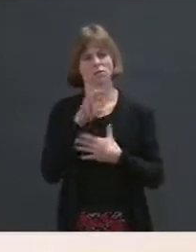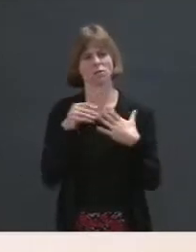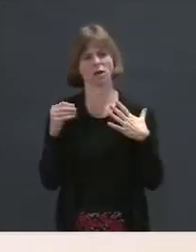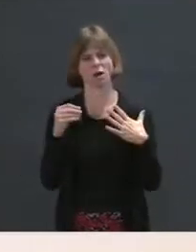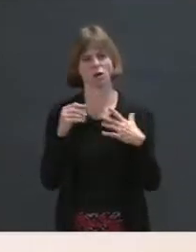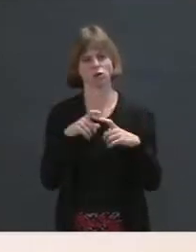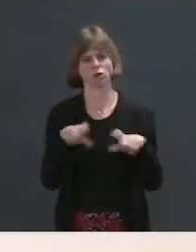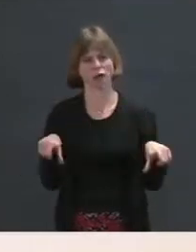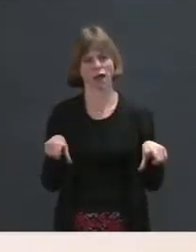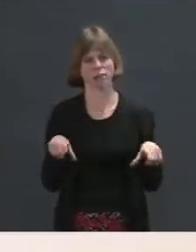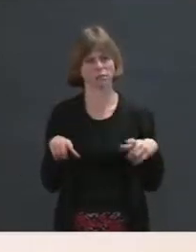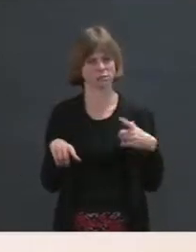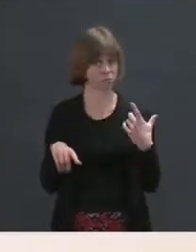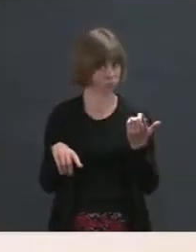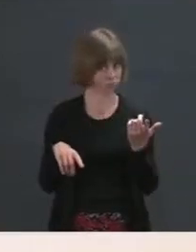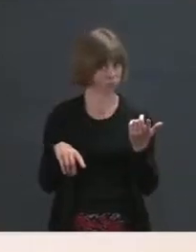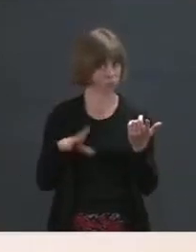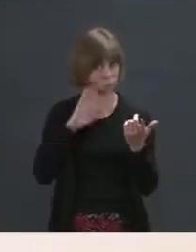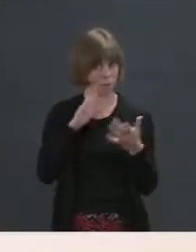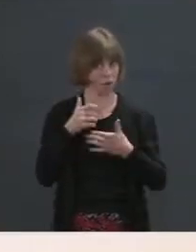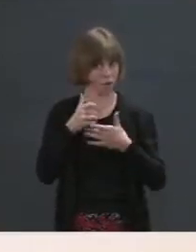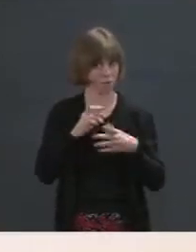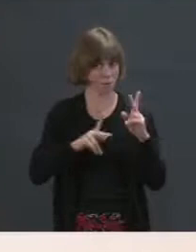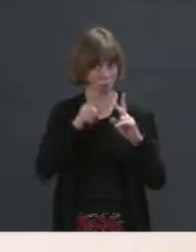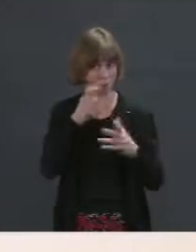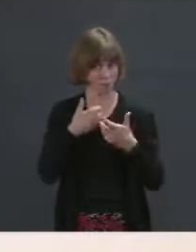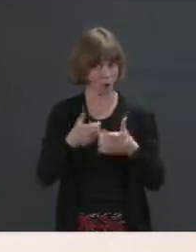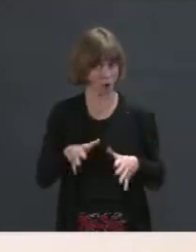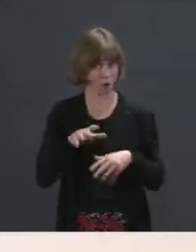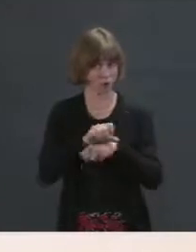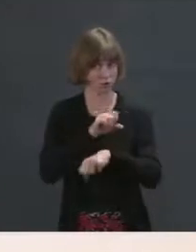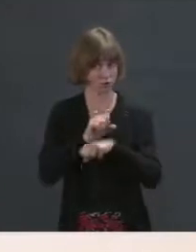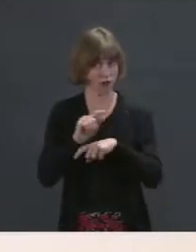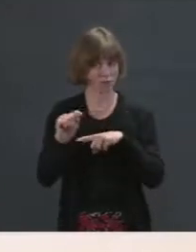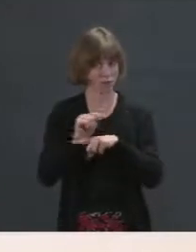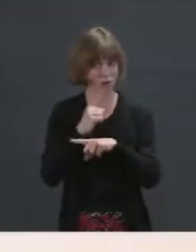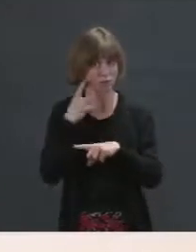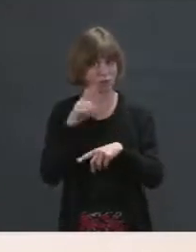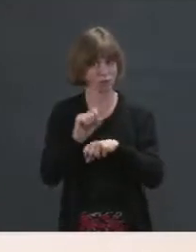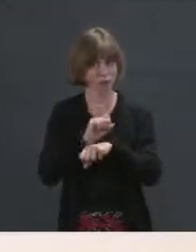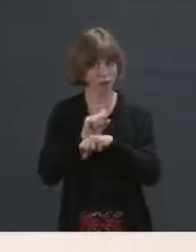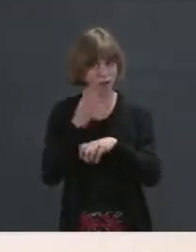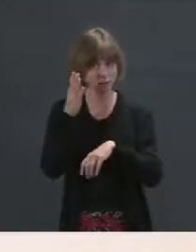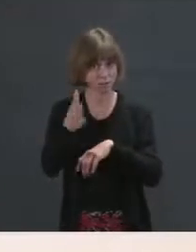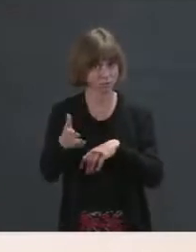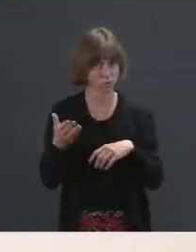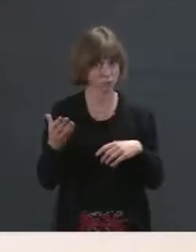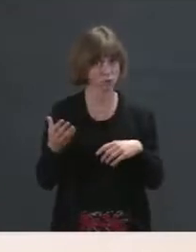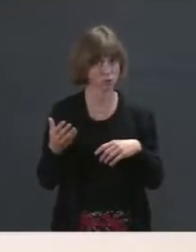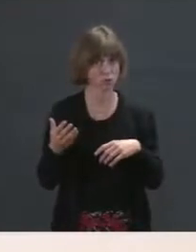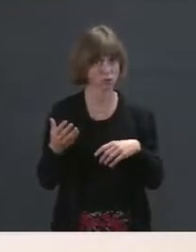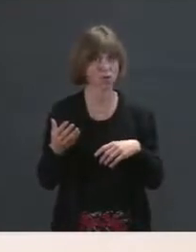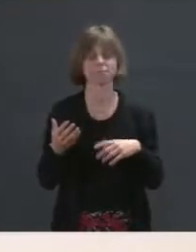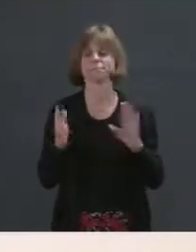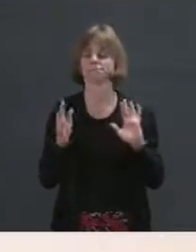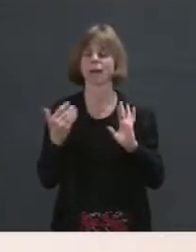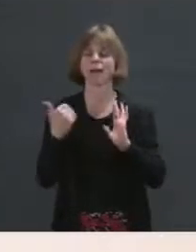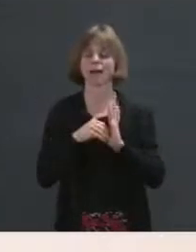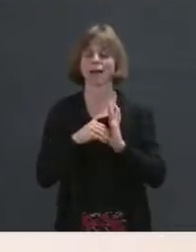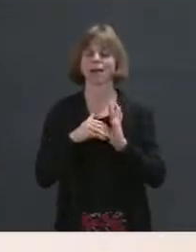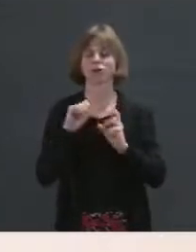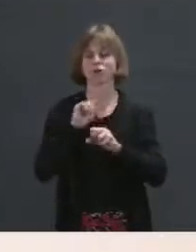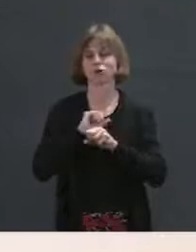helping communities, people that have lost their jobs, training them for these jobs of the future. Is that something? Again, job retraining,